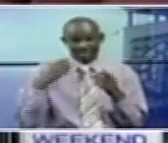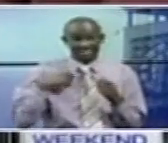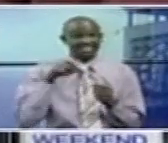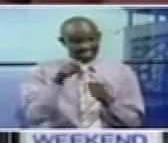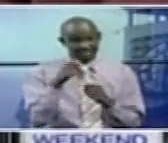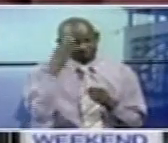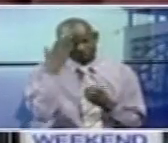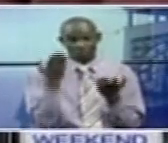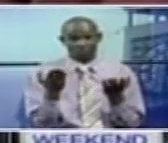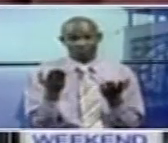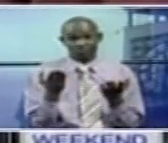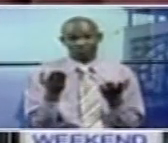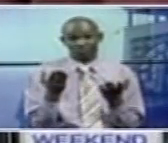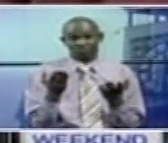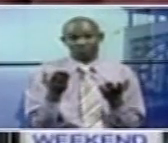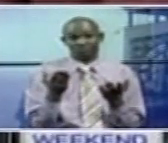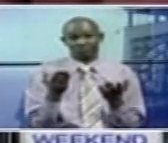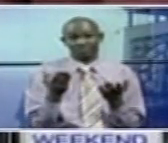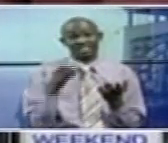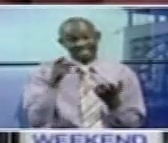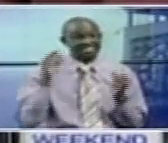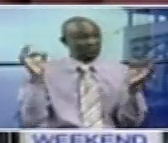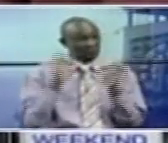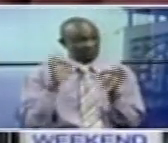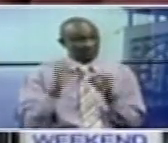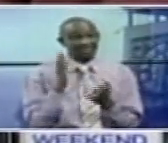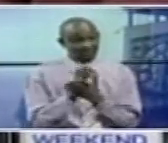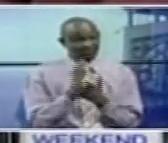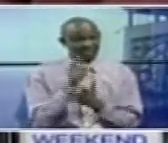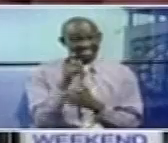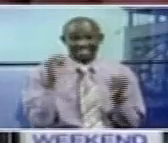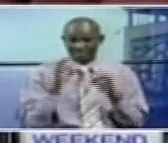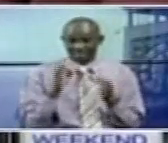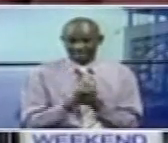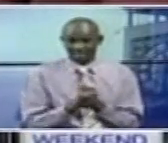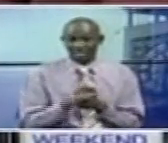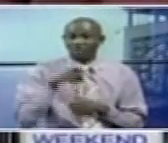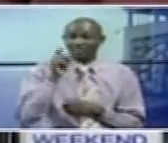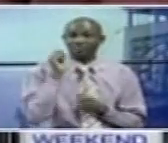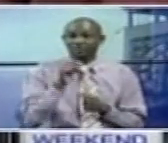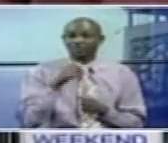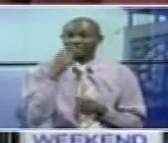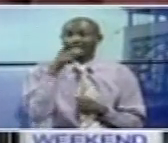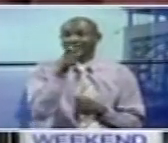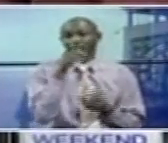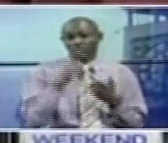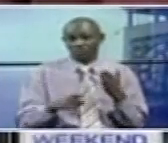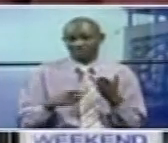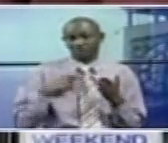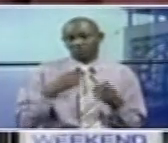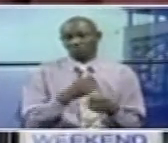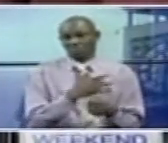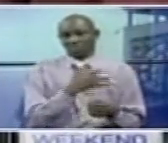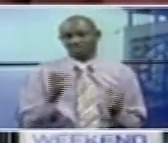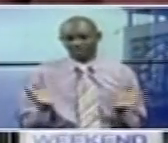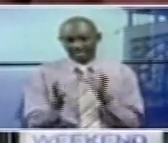knowing that your background was quite amazing, I would say. What would you say to them as a way of inspiring them